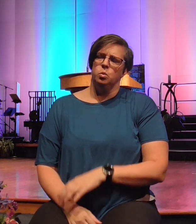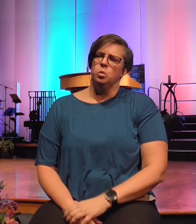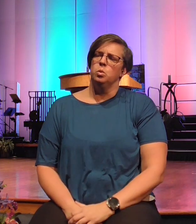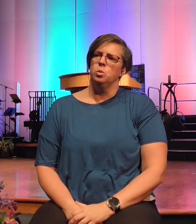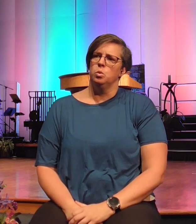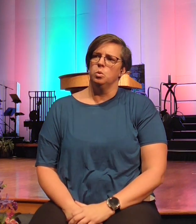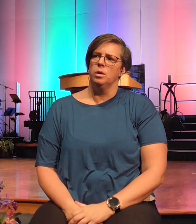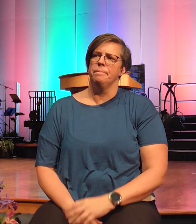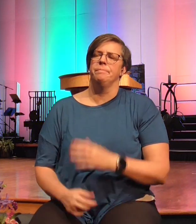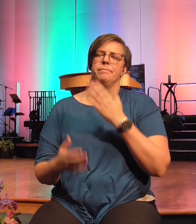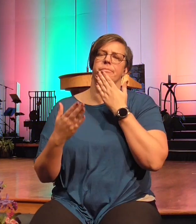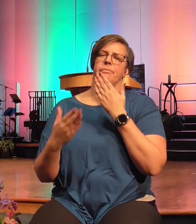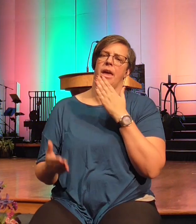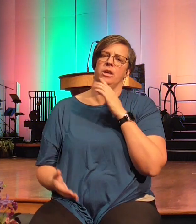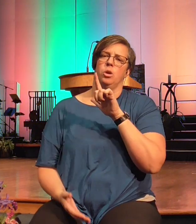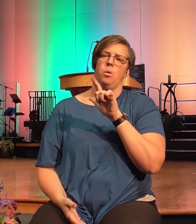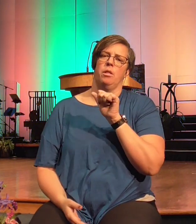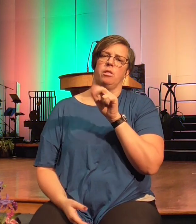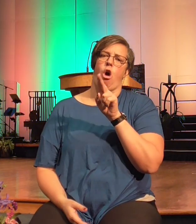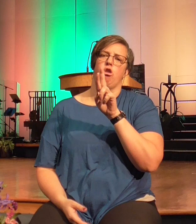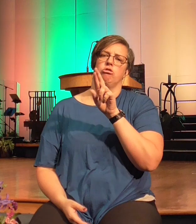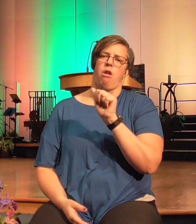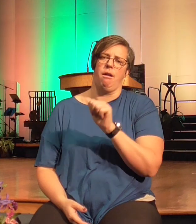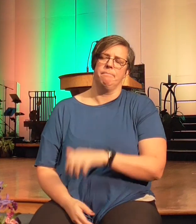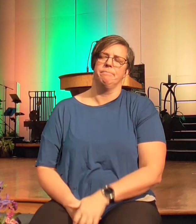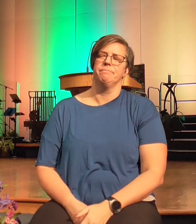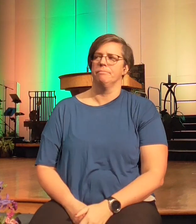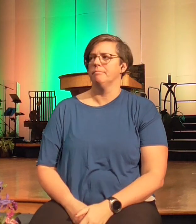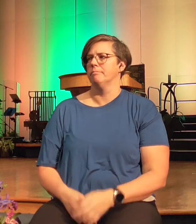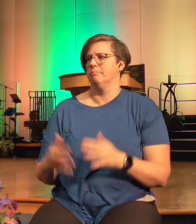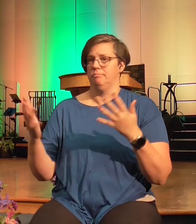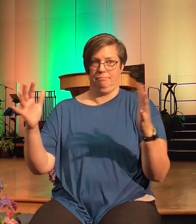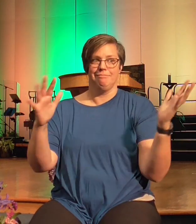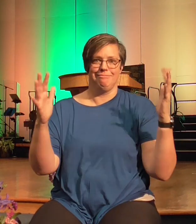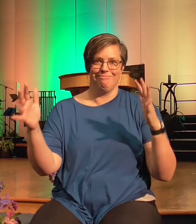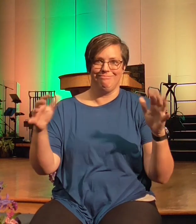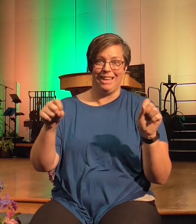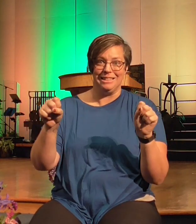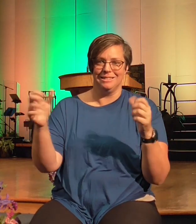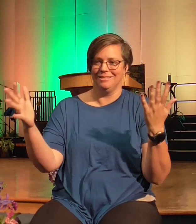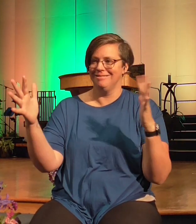Thank you, Laura. Beautiful job. Thank you, thank you. Yes.